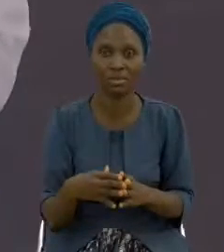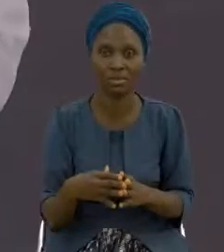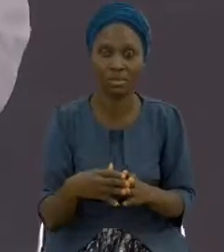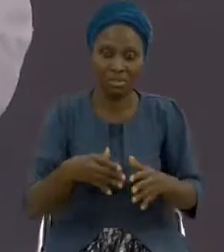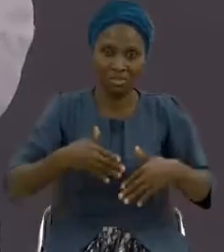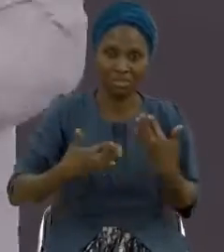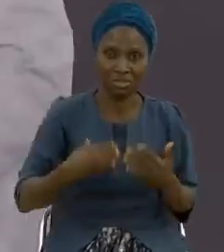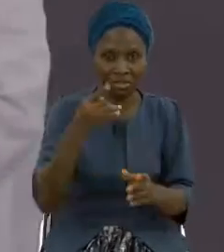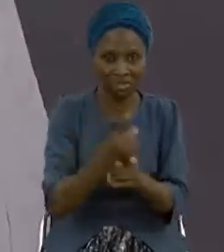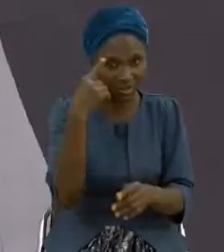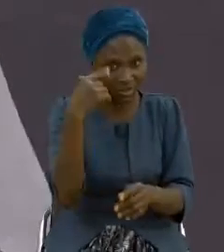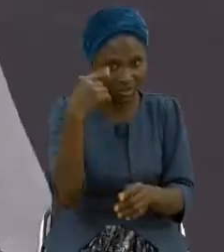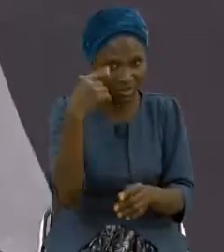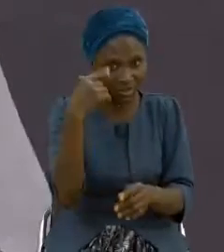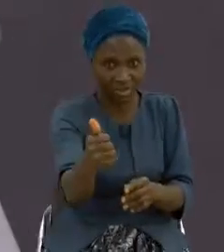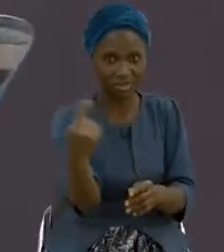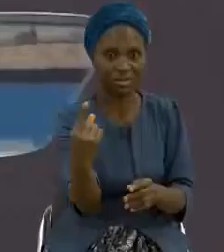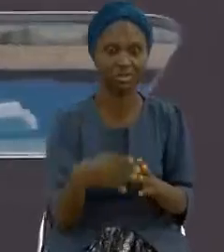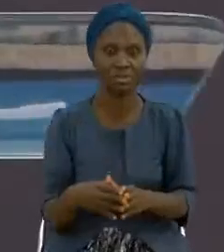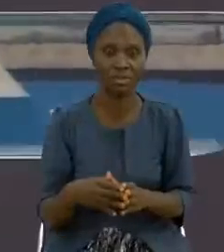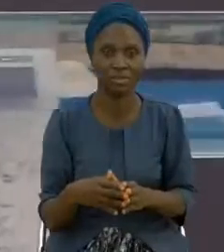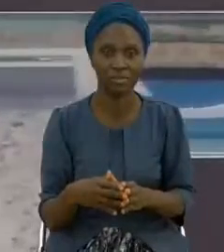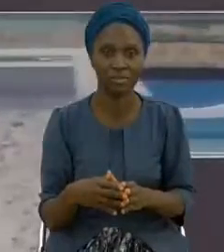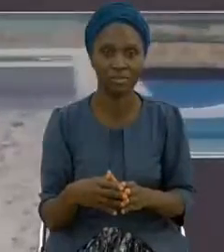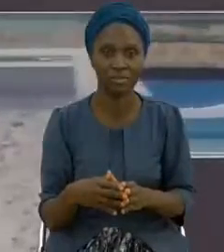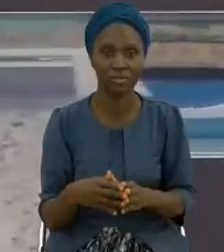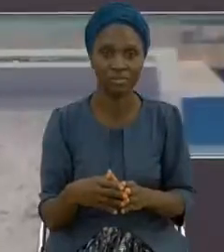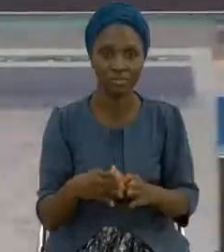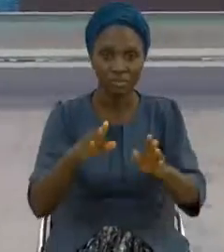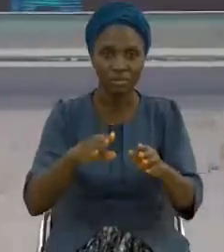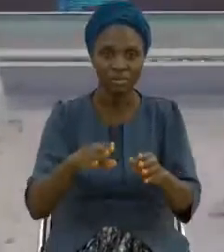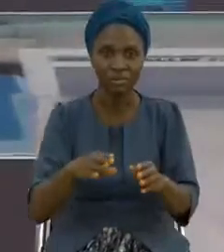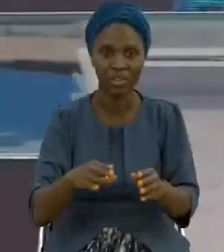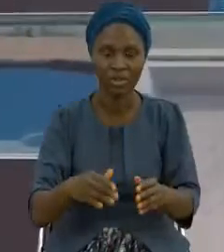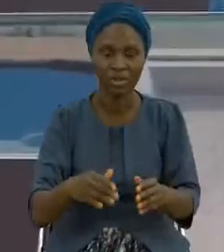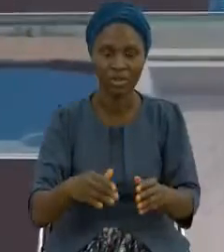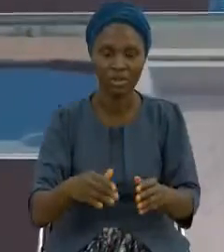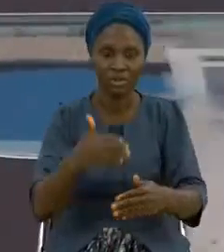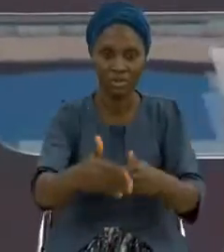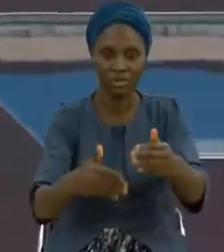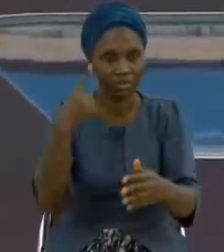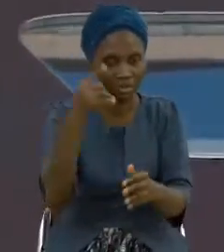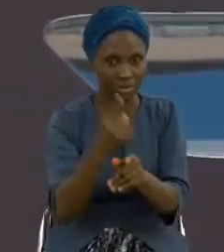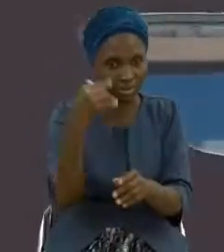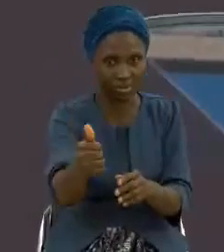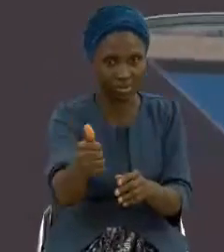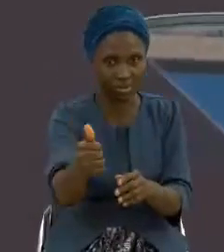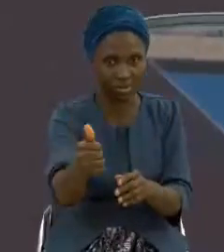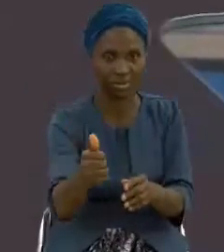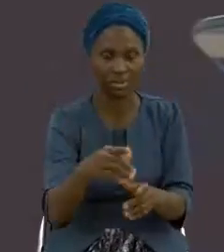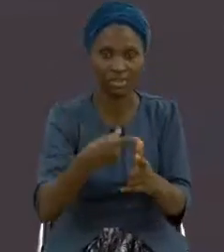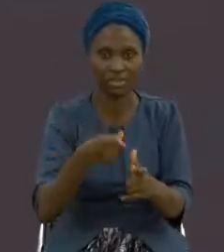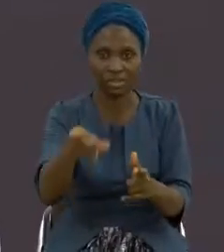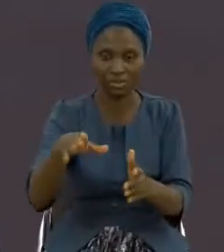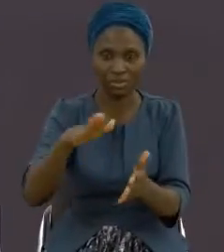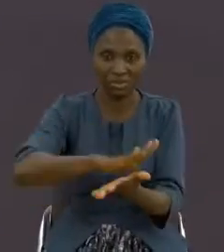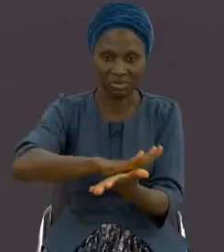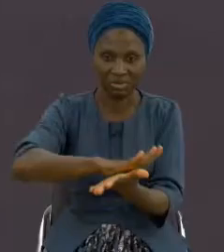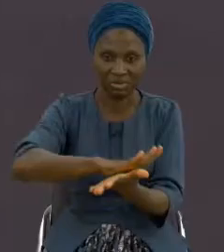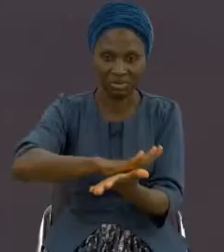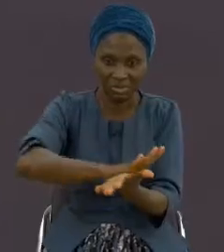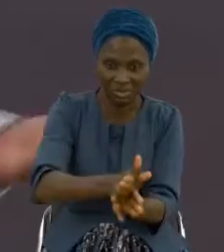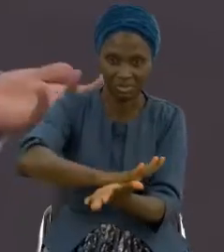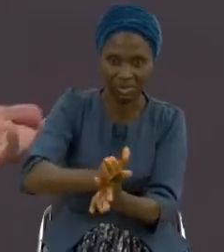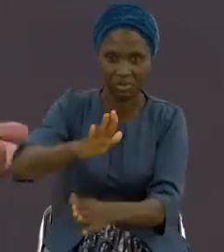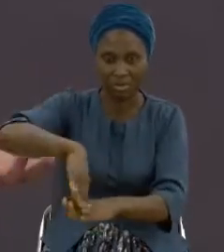for yourself? And then you clamp down on others, you trample on others, you walk over